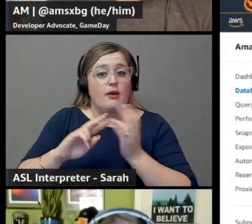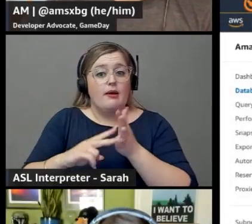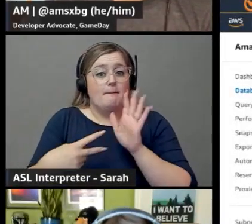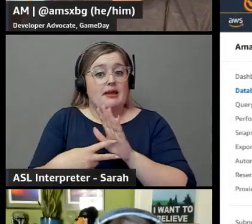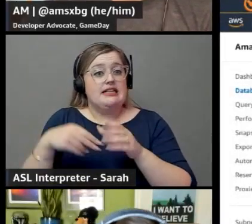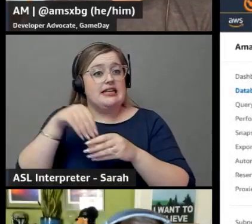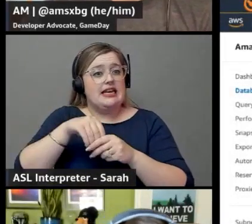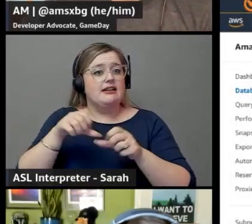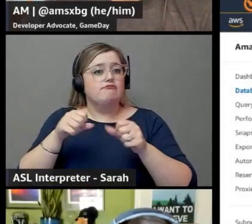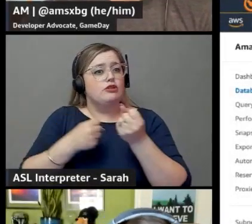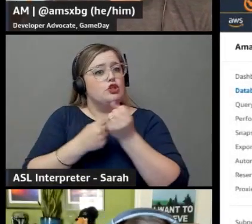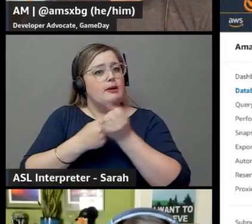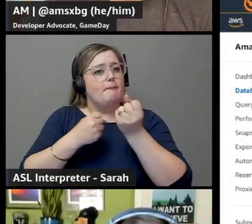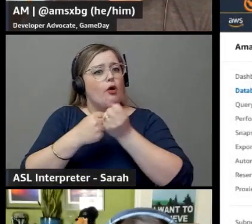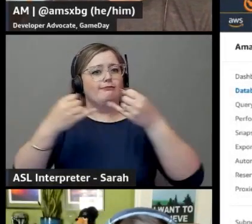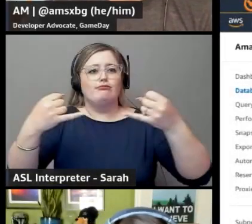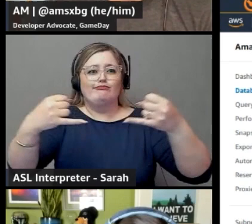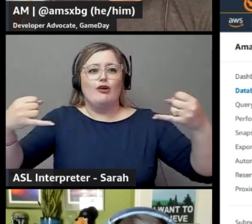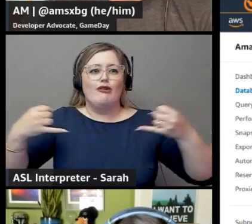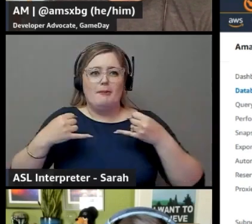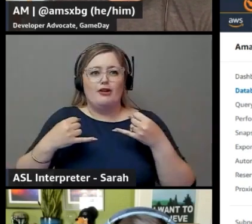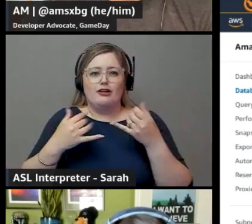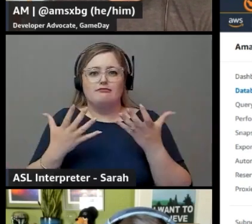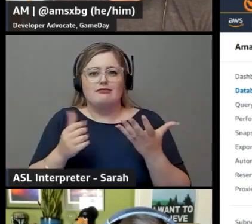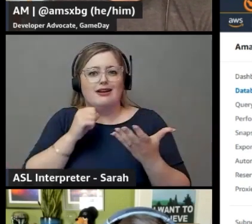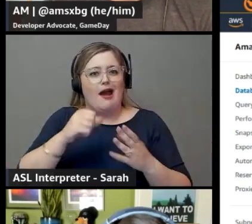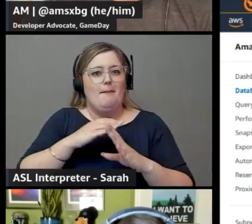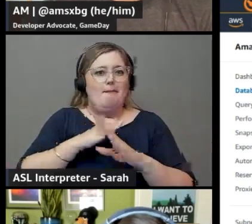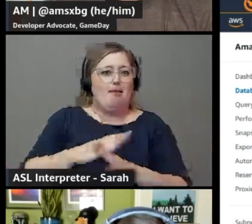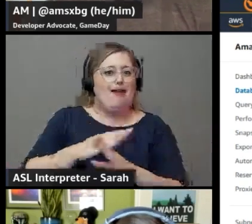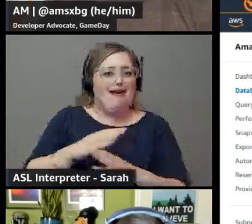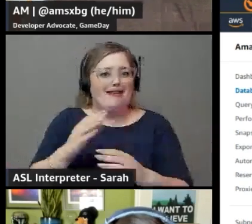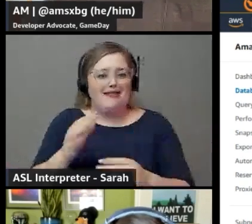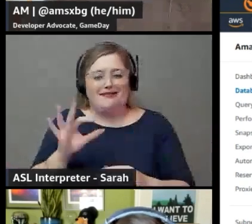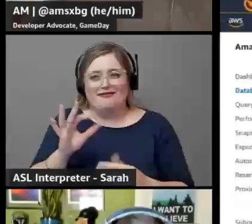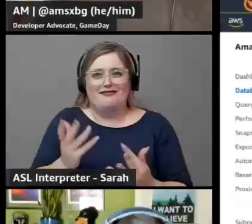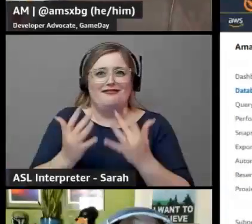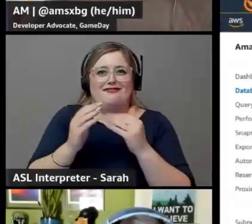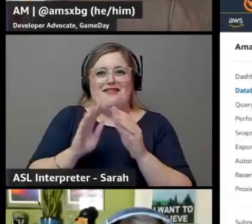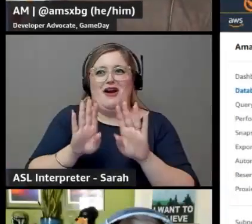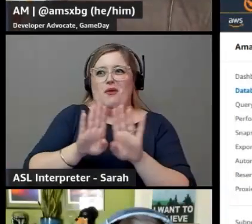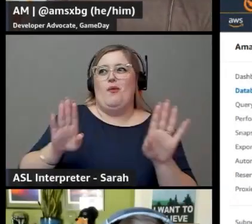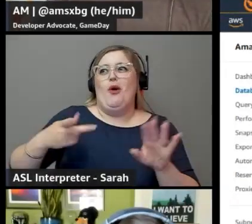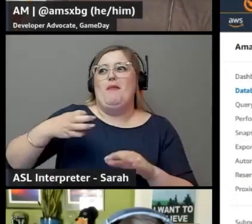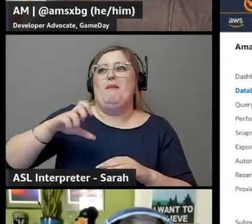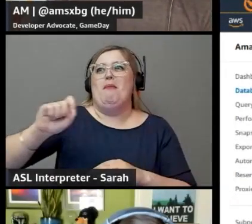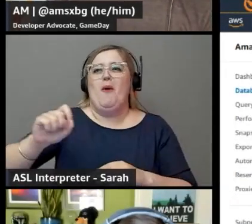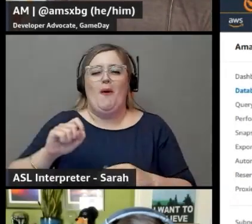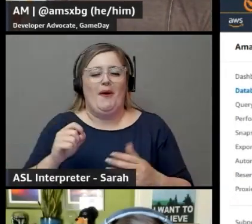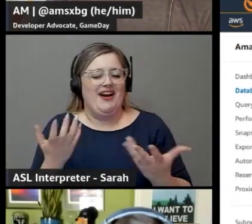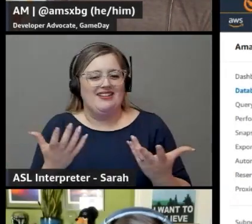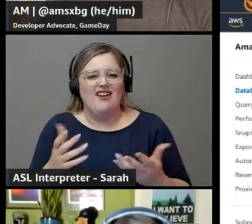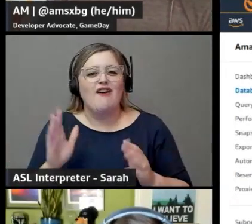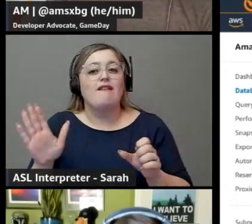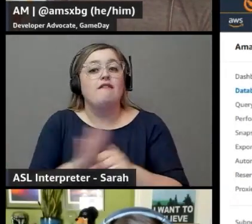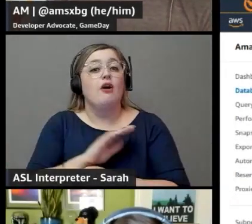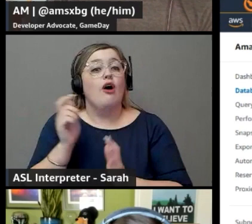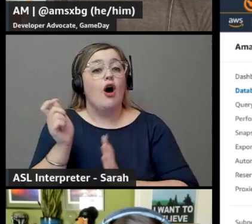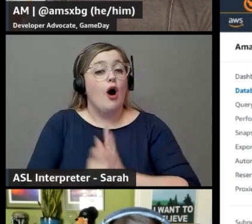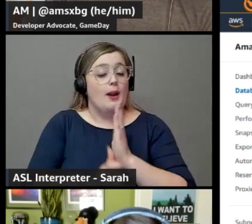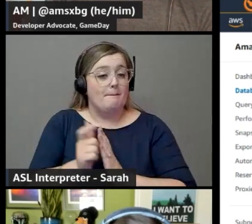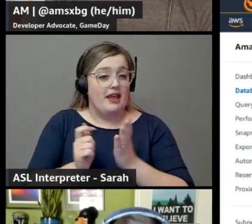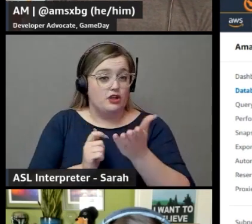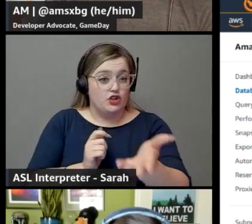support perimeter. We didn't block our firewall ports, or we didn't do anything which would cause problems. And full automation mode is on,